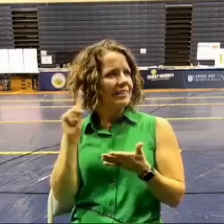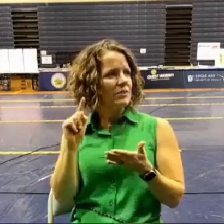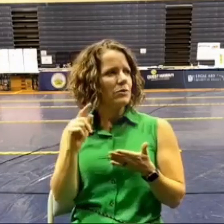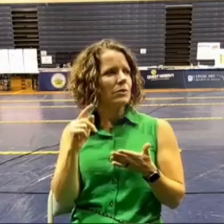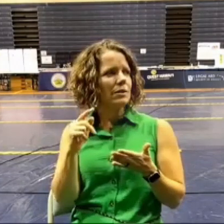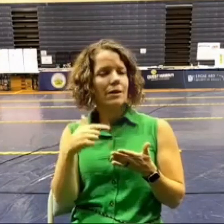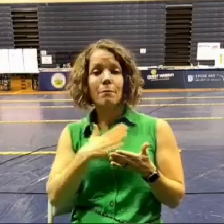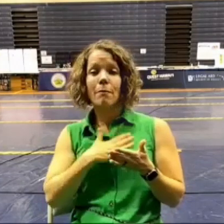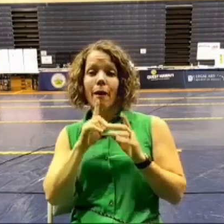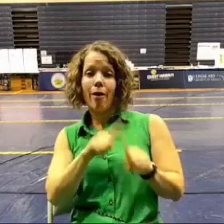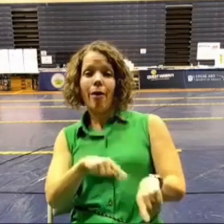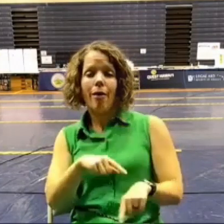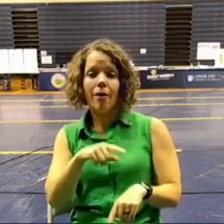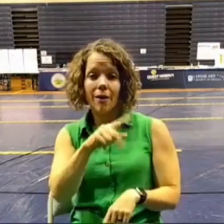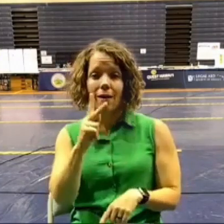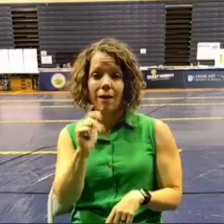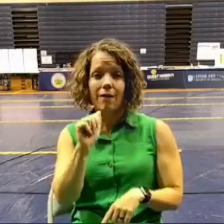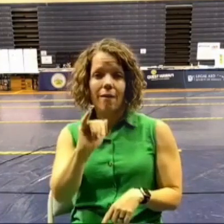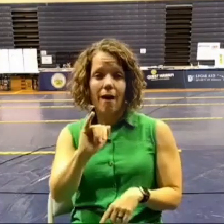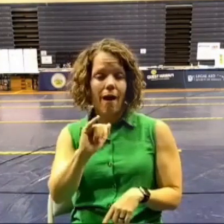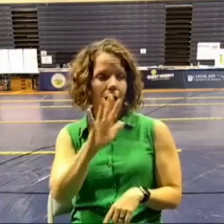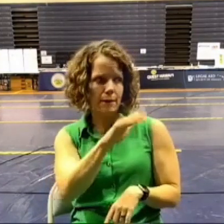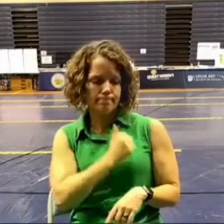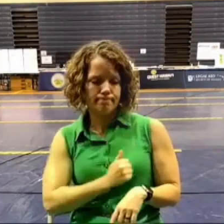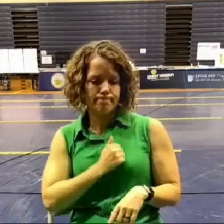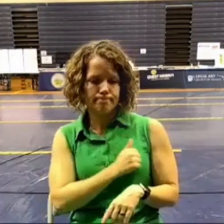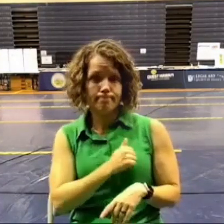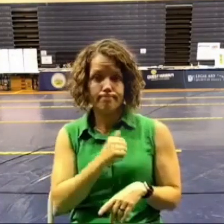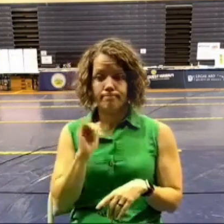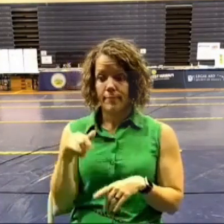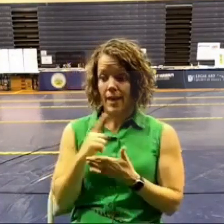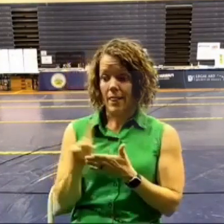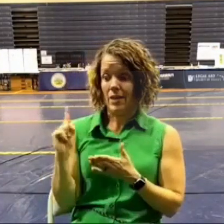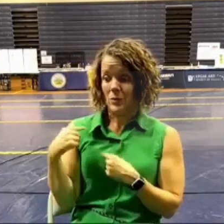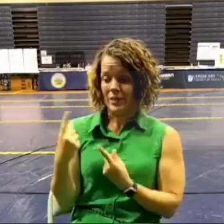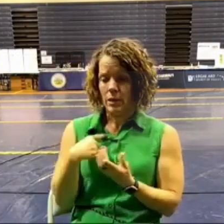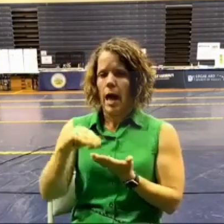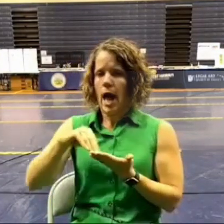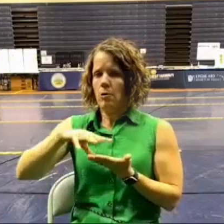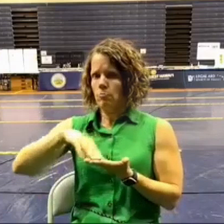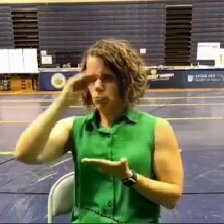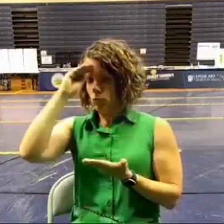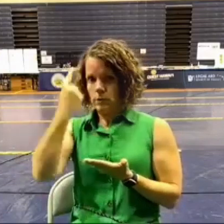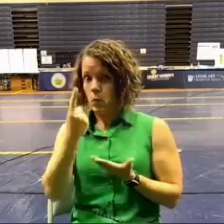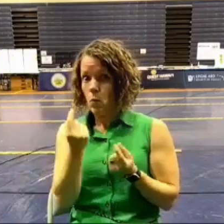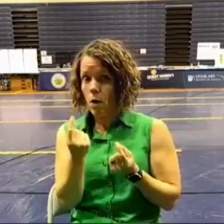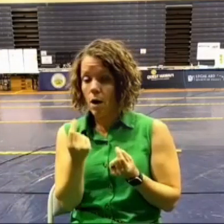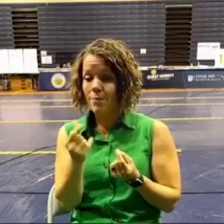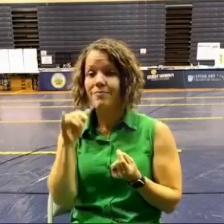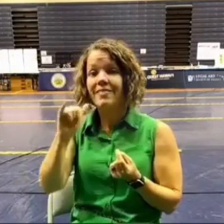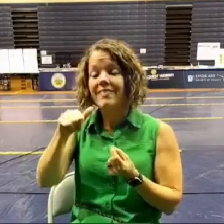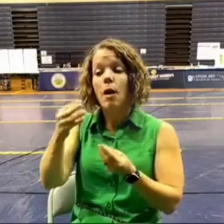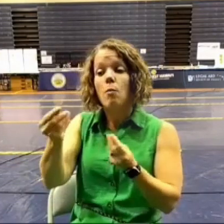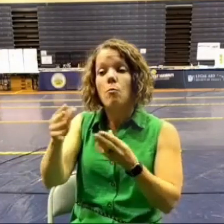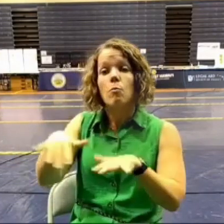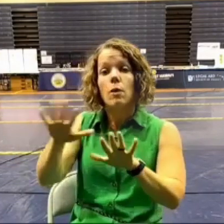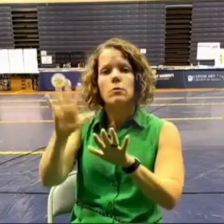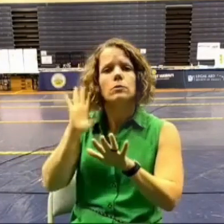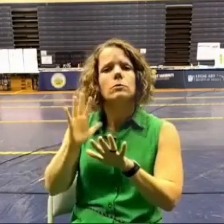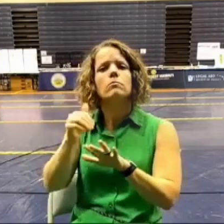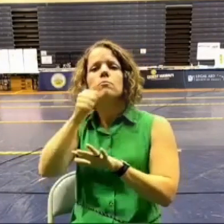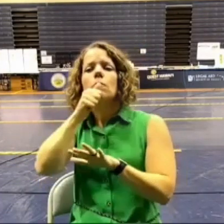week. I since learned something. That property used to be privately